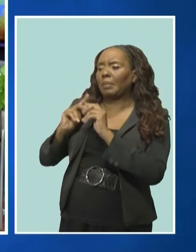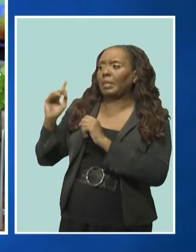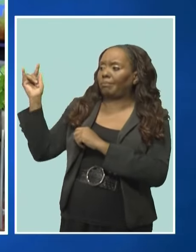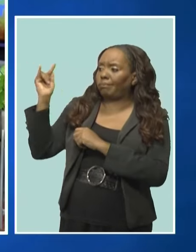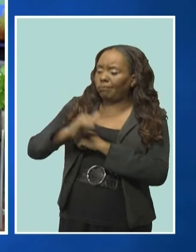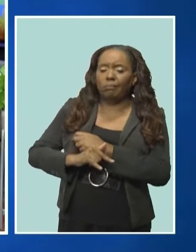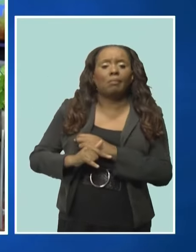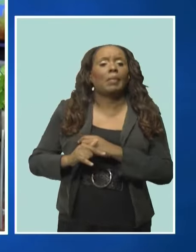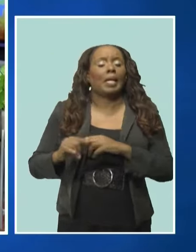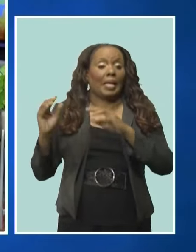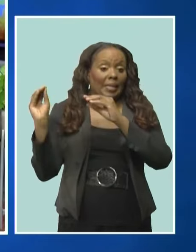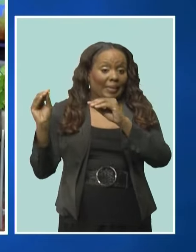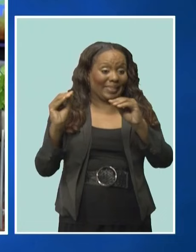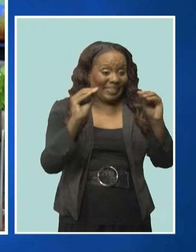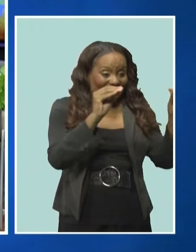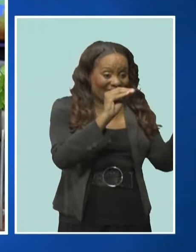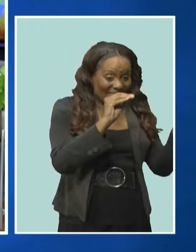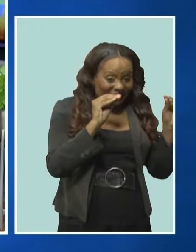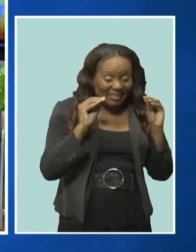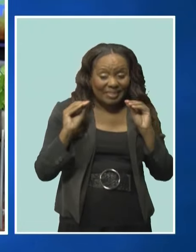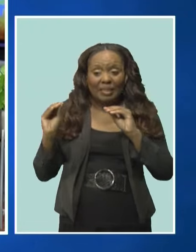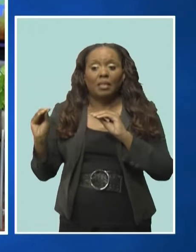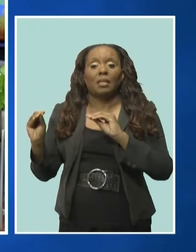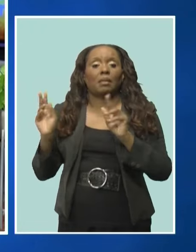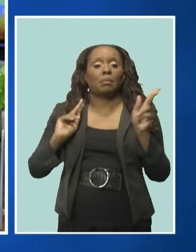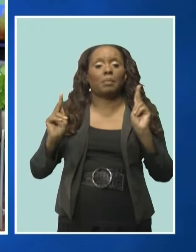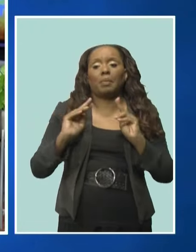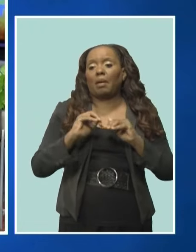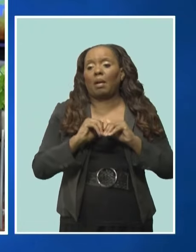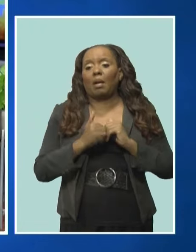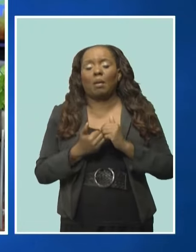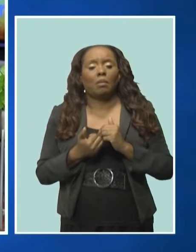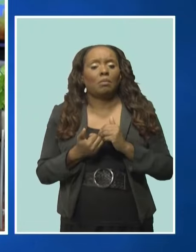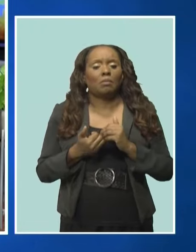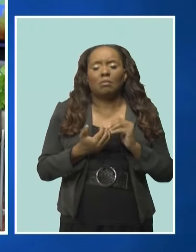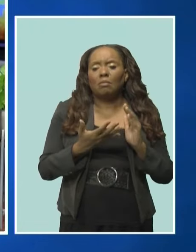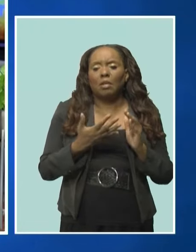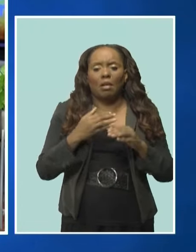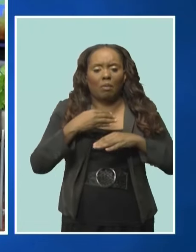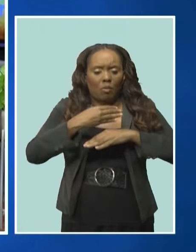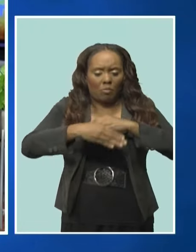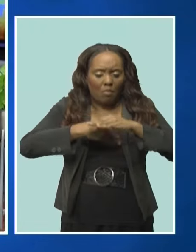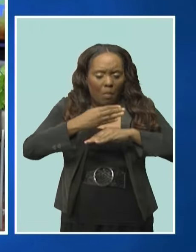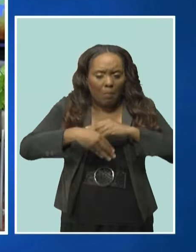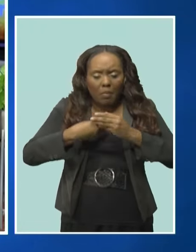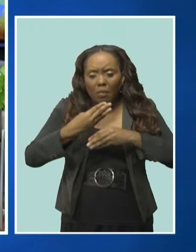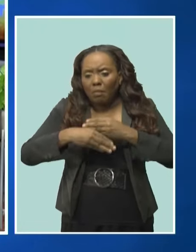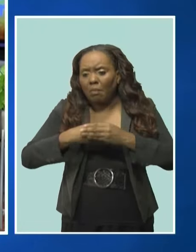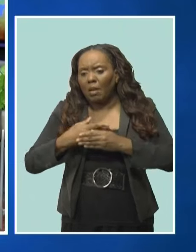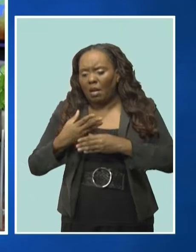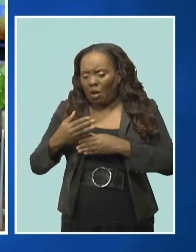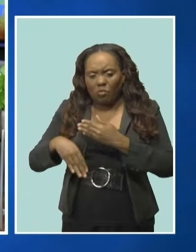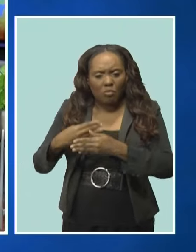dressings available that help to heal these wounds in a faster way, and also to help